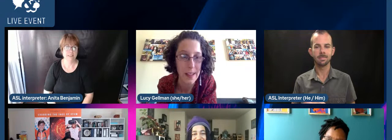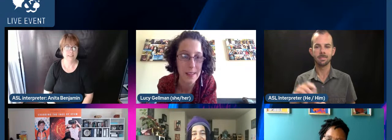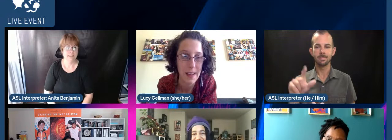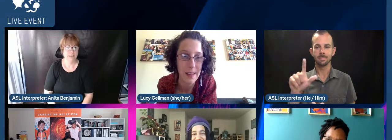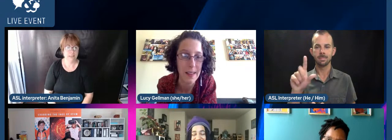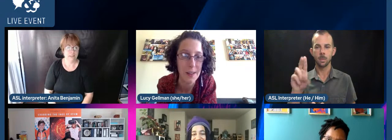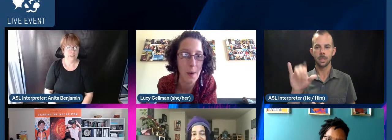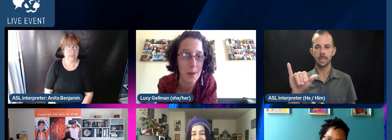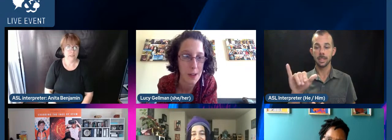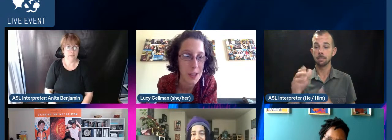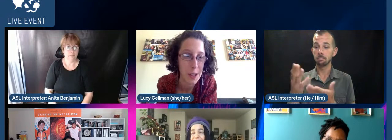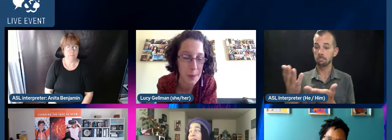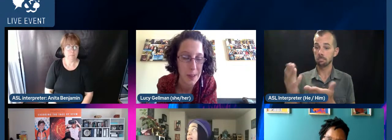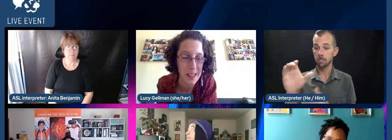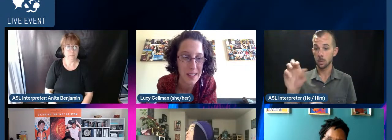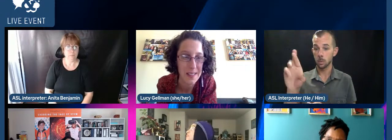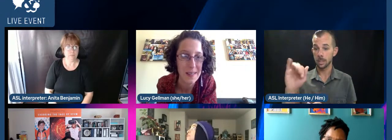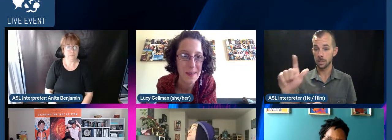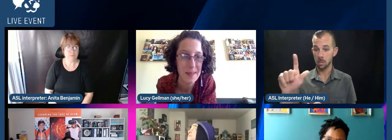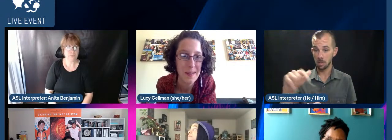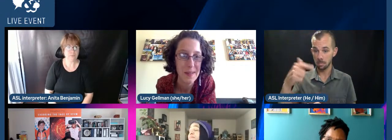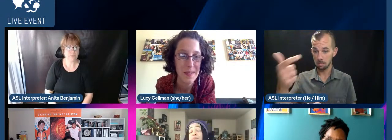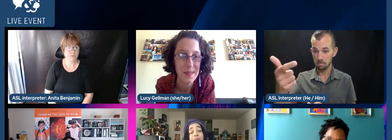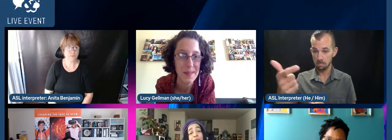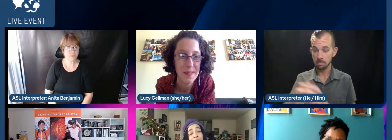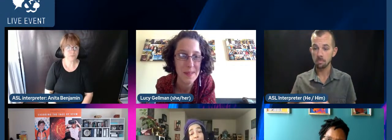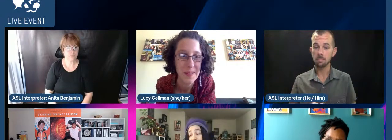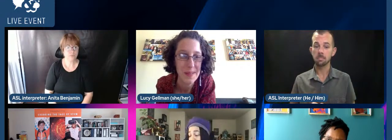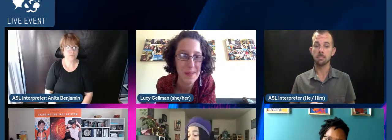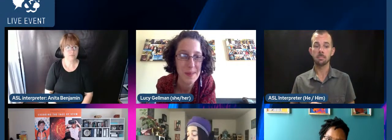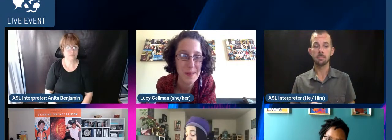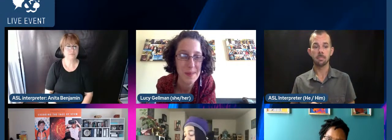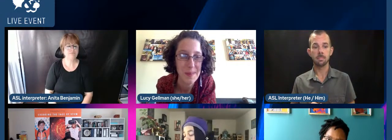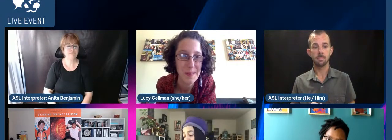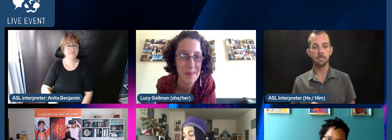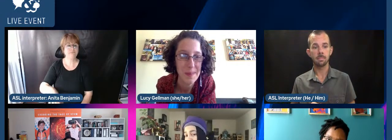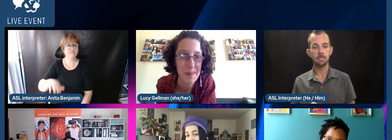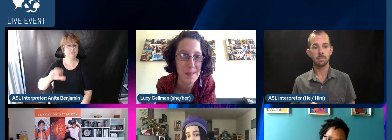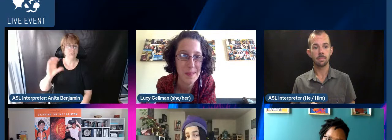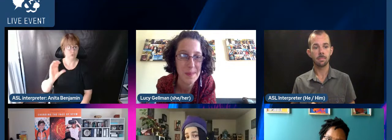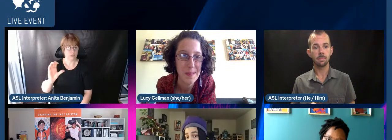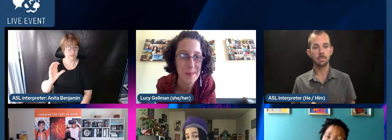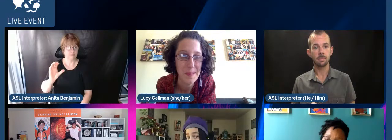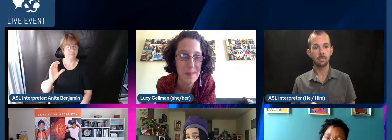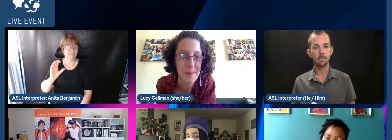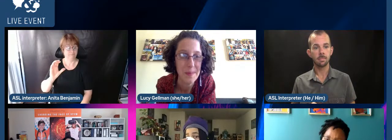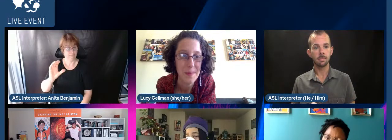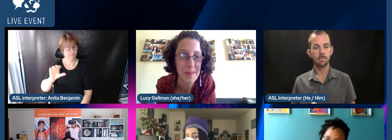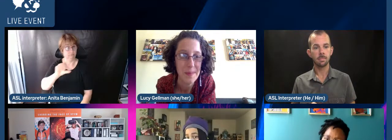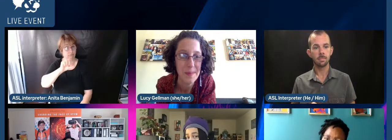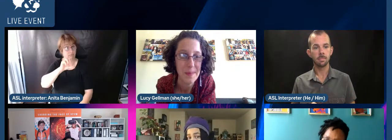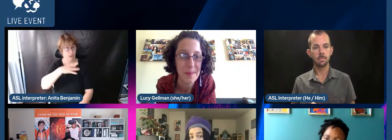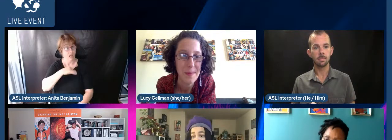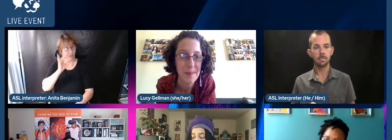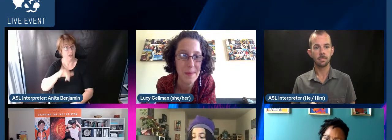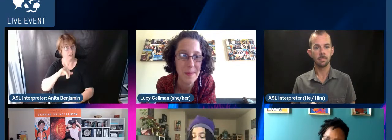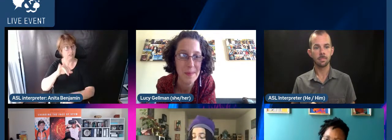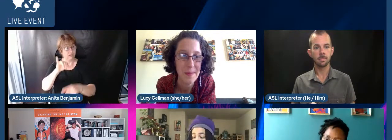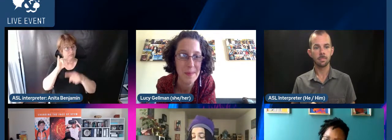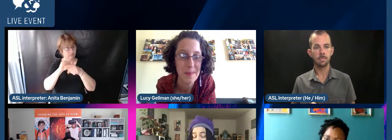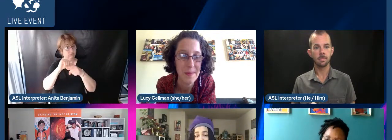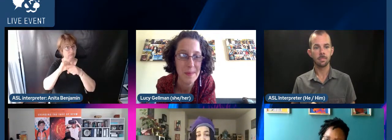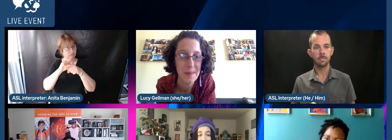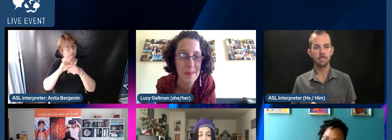Crystal, let's go over to you, please. You know, I like that term, right?